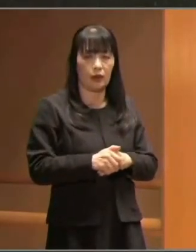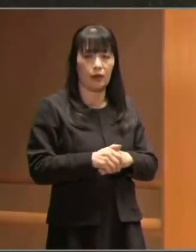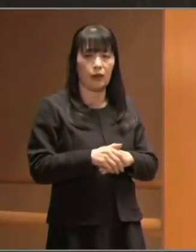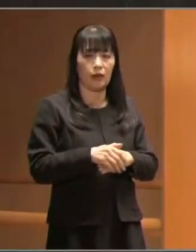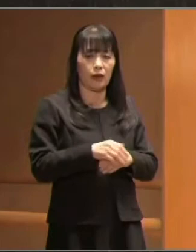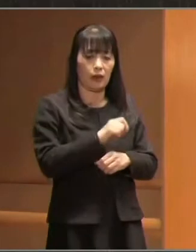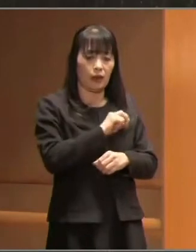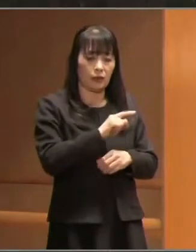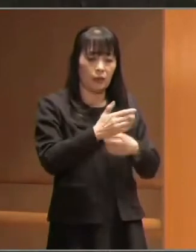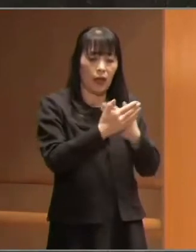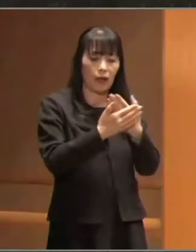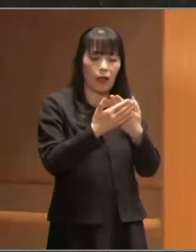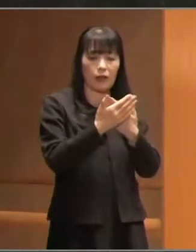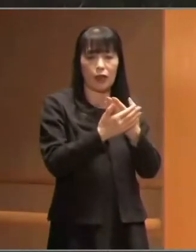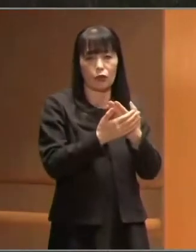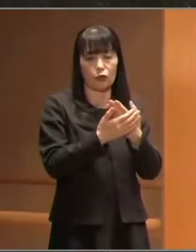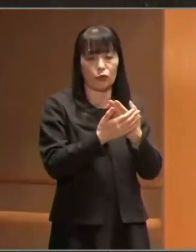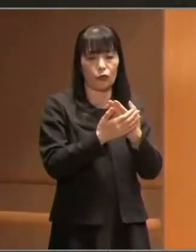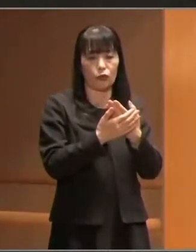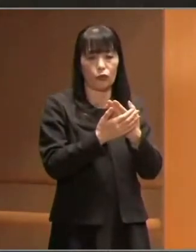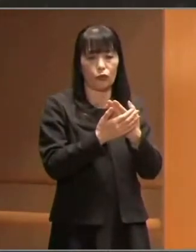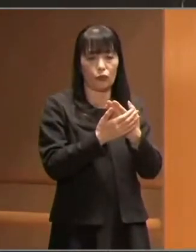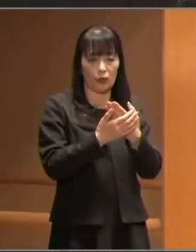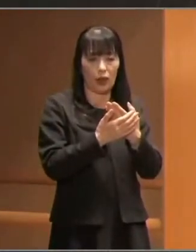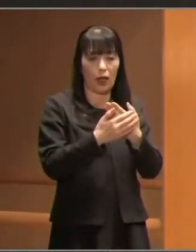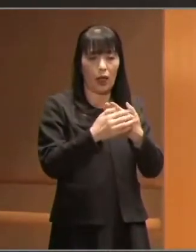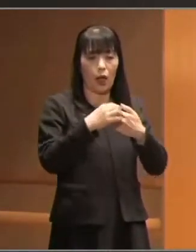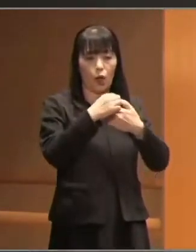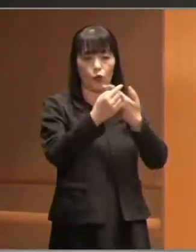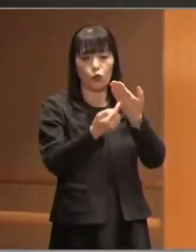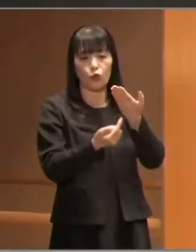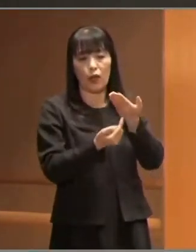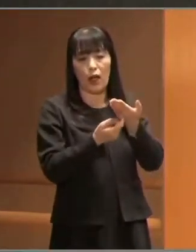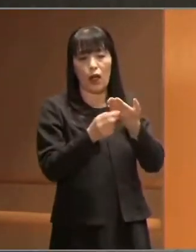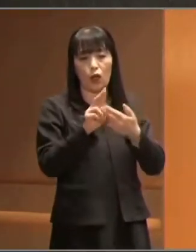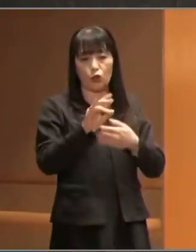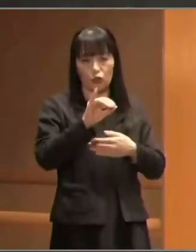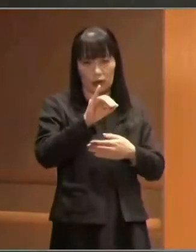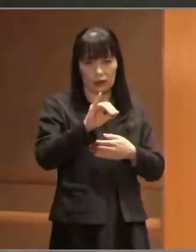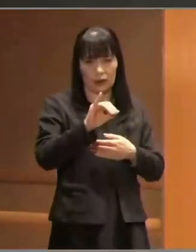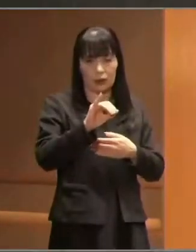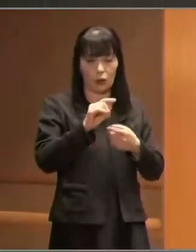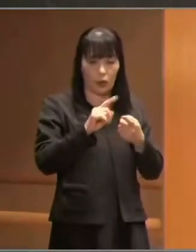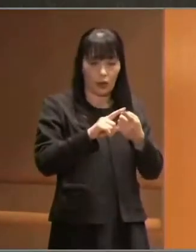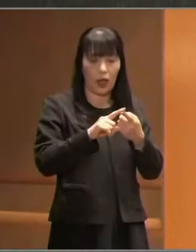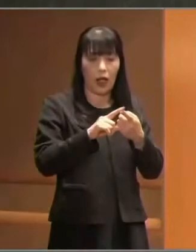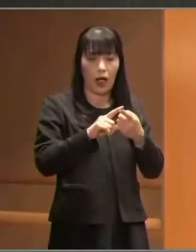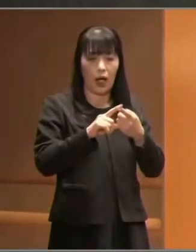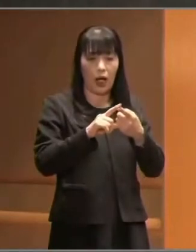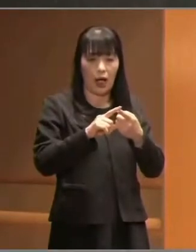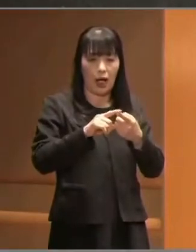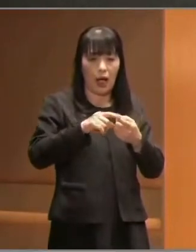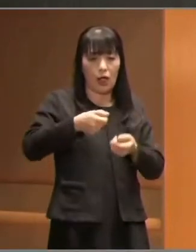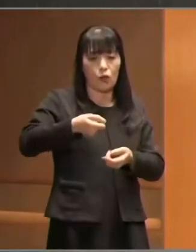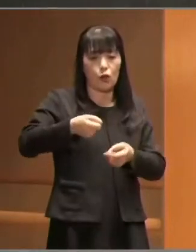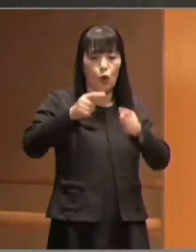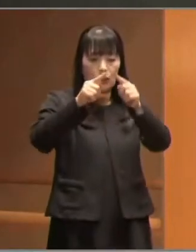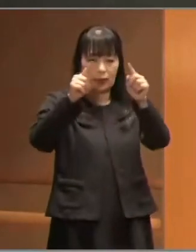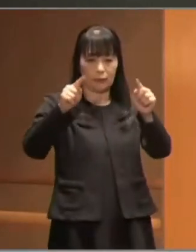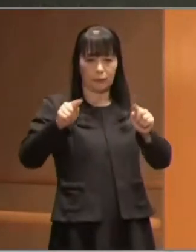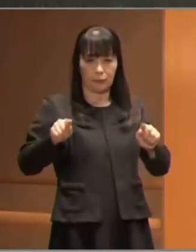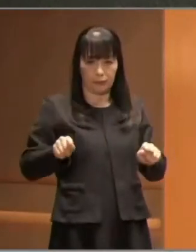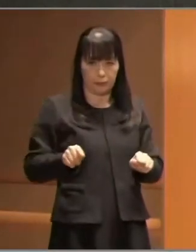And also, it can be used as a backup of the paperwork, or it can be used for